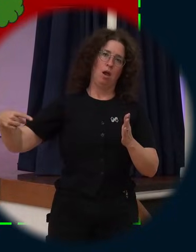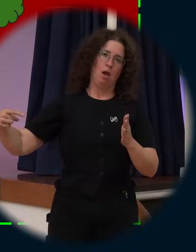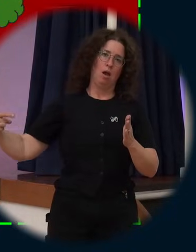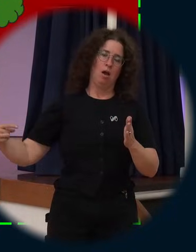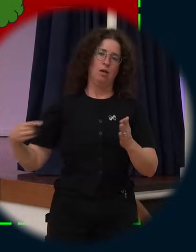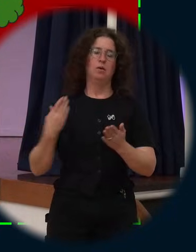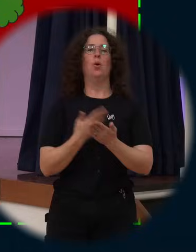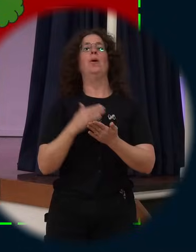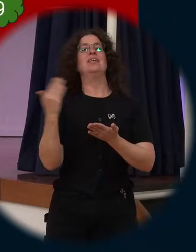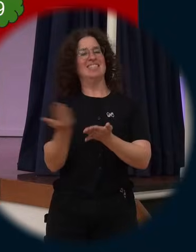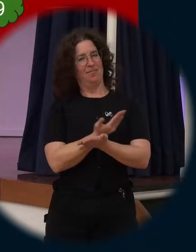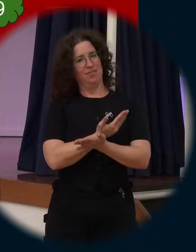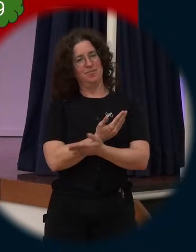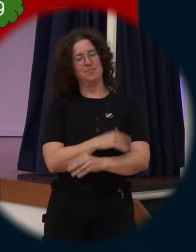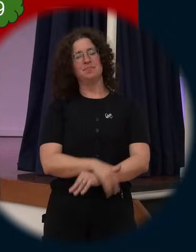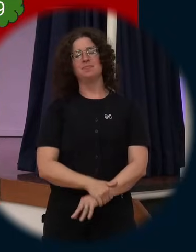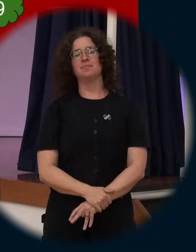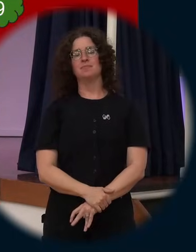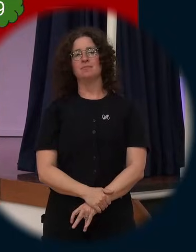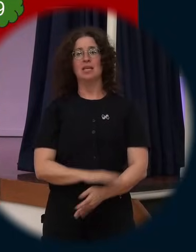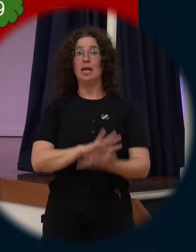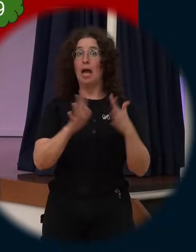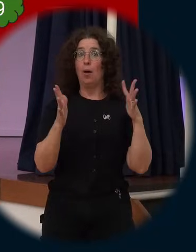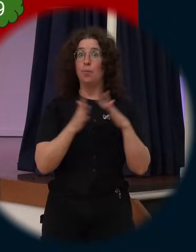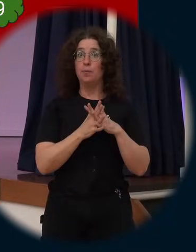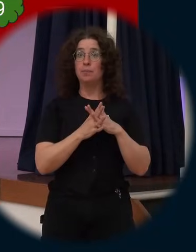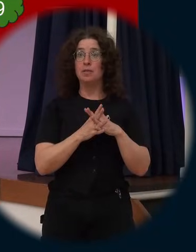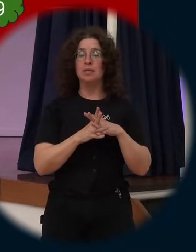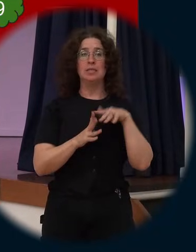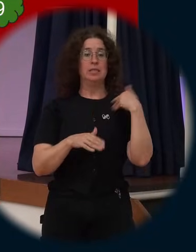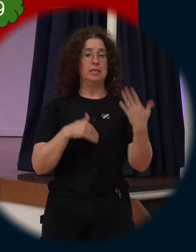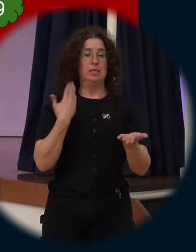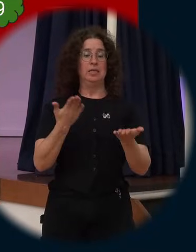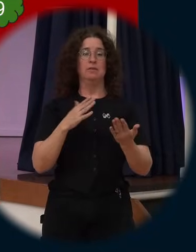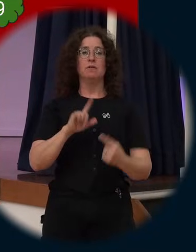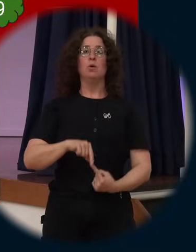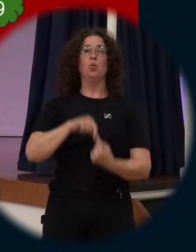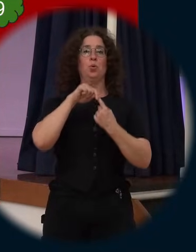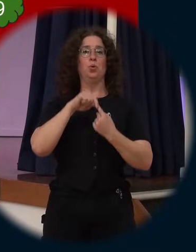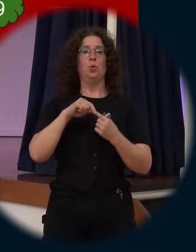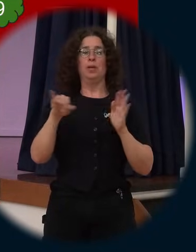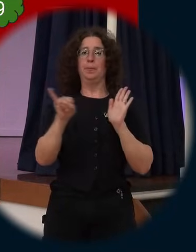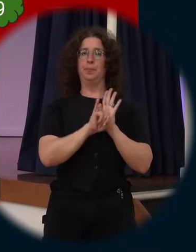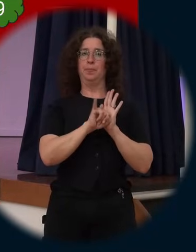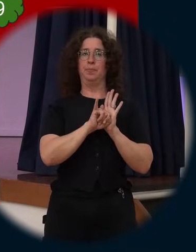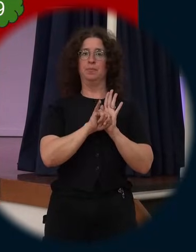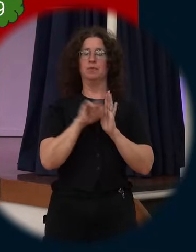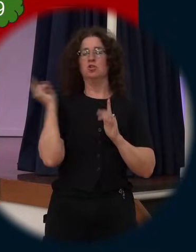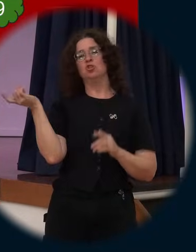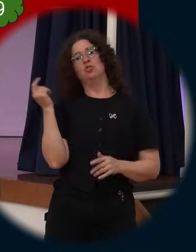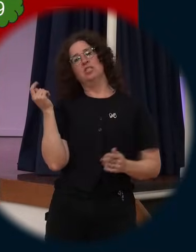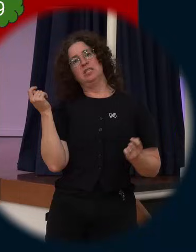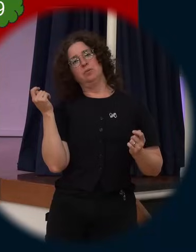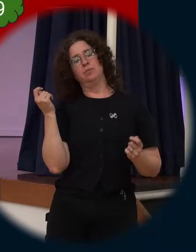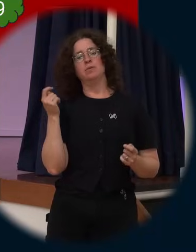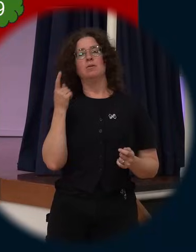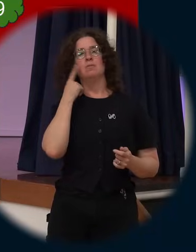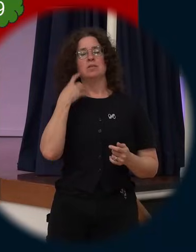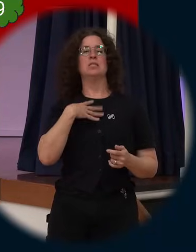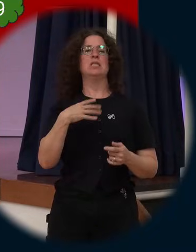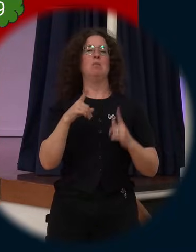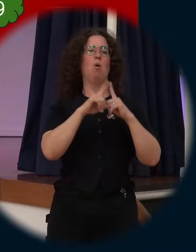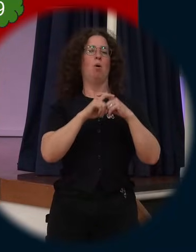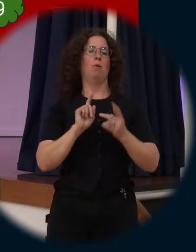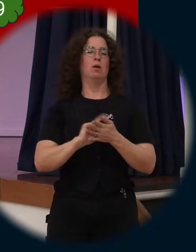our save file. The way that we do that is we need to give them all a unique identifier. This one is pretty simple, but you'll see a more advanced one in a